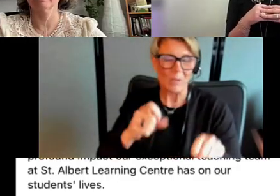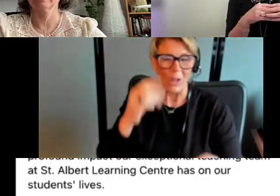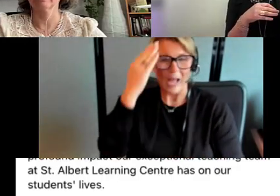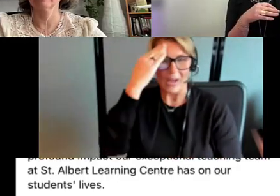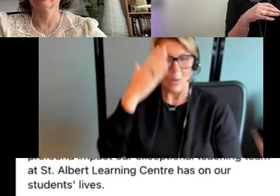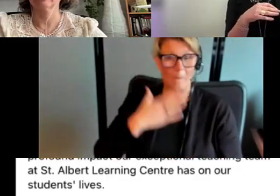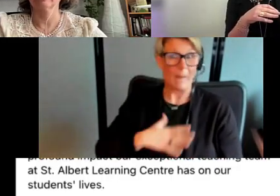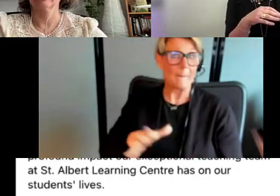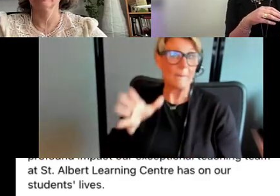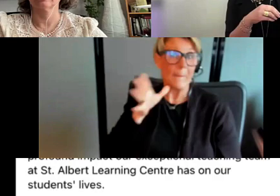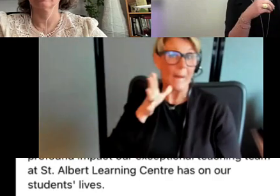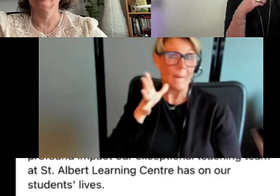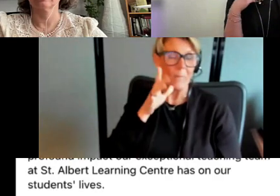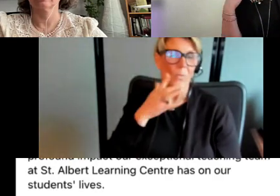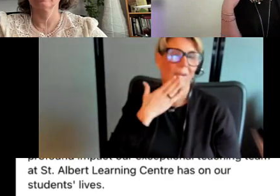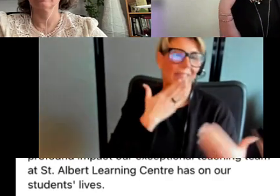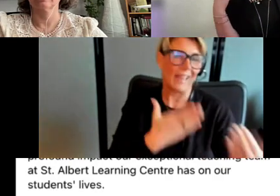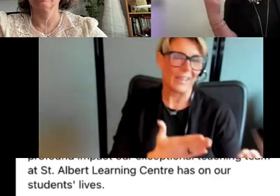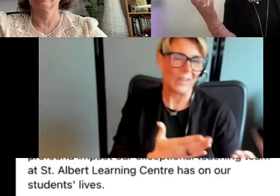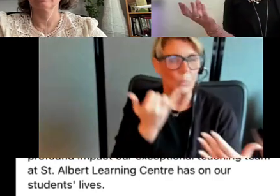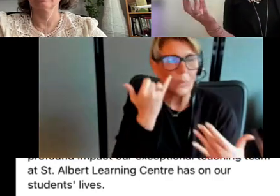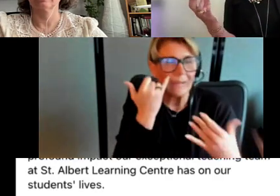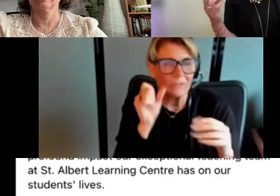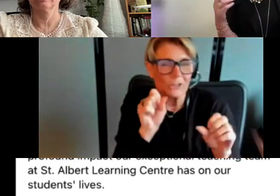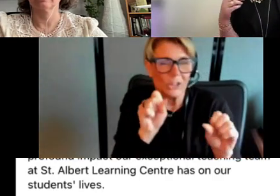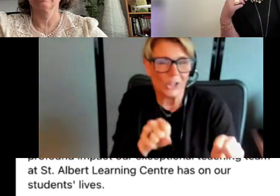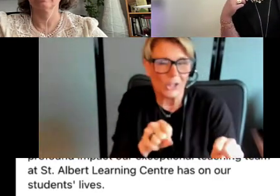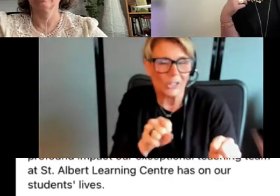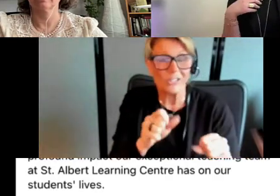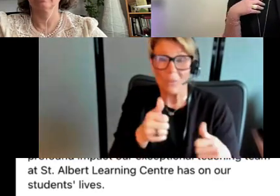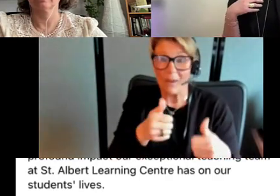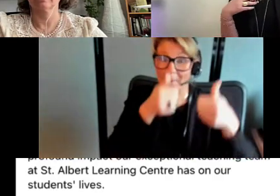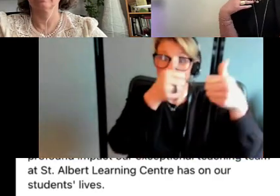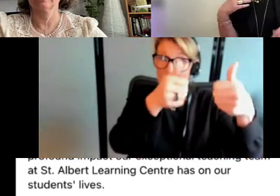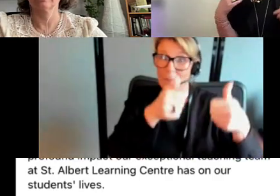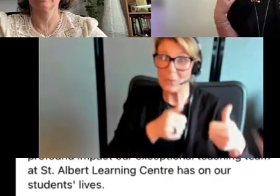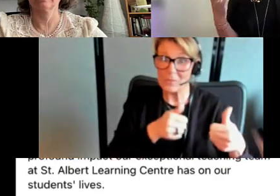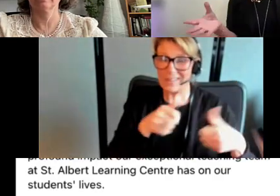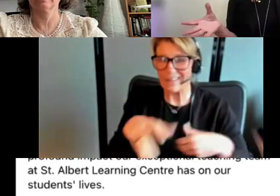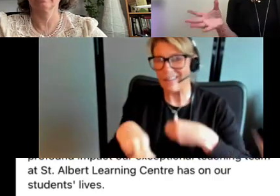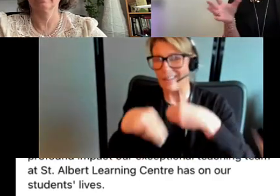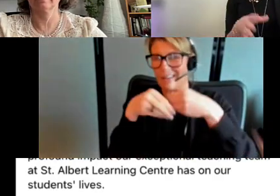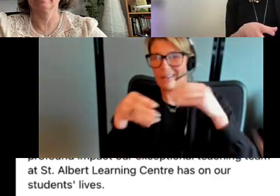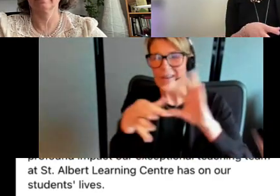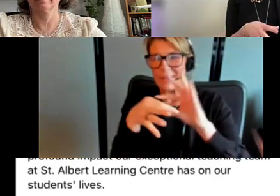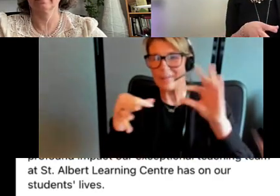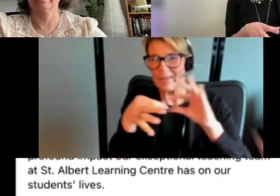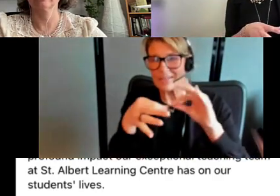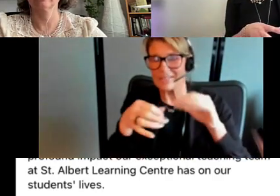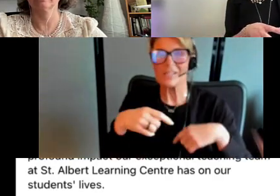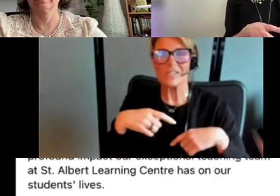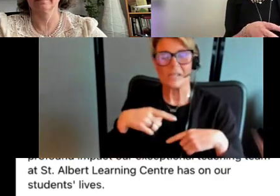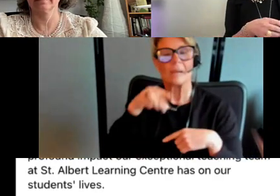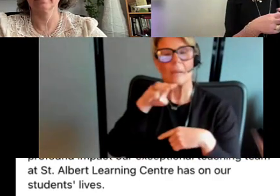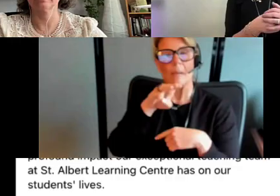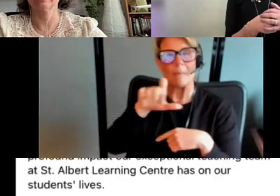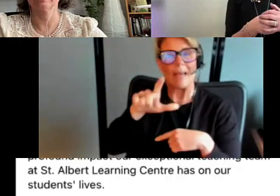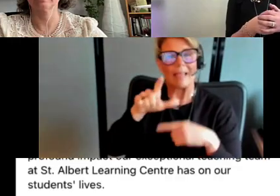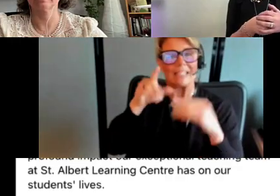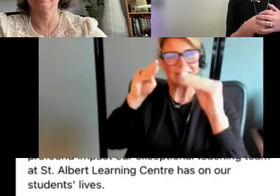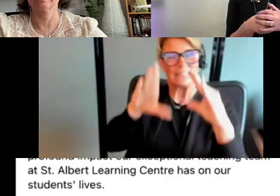So I posted this with a message saying, a shout out to Mel, who's a teacher in the